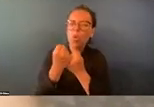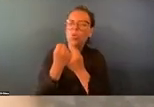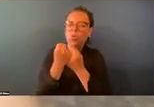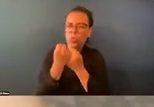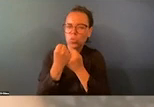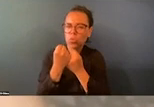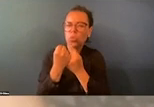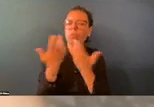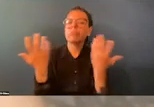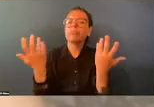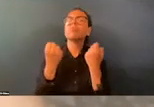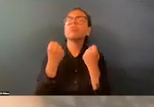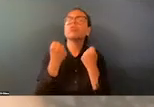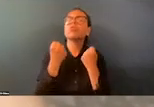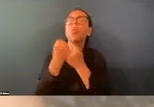main